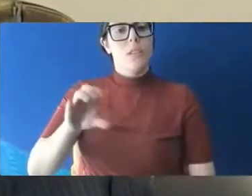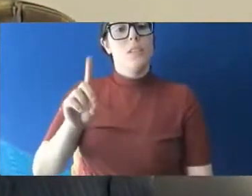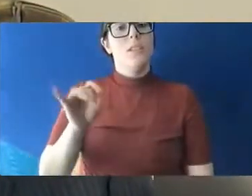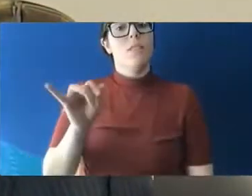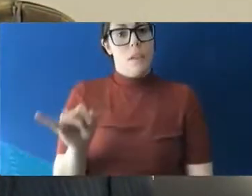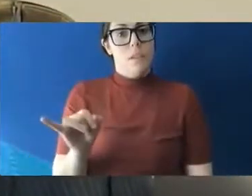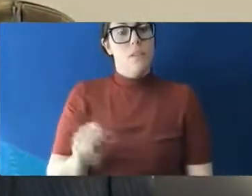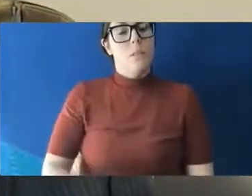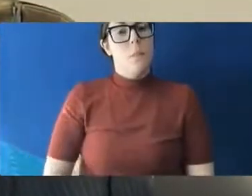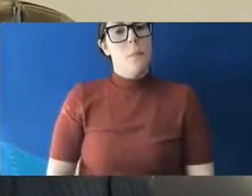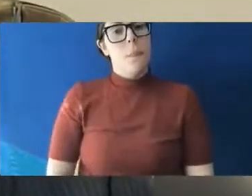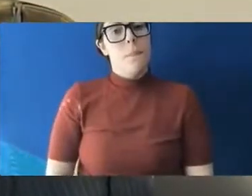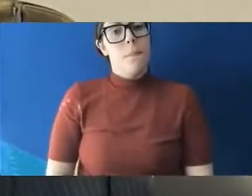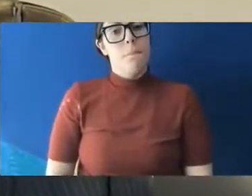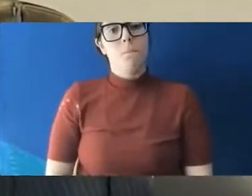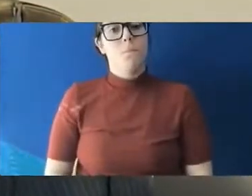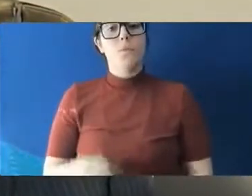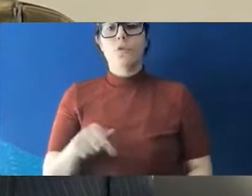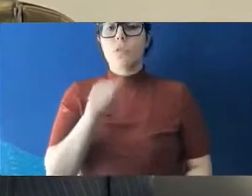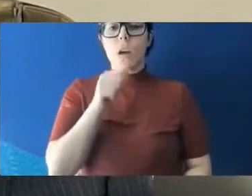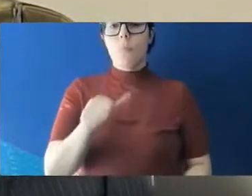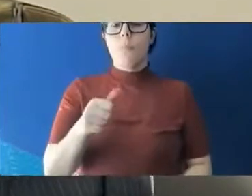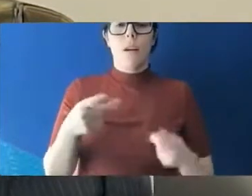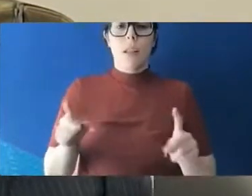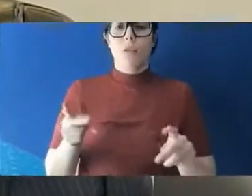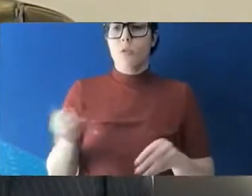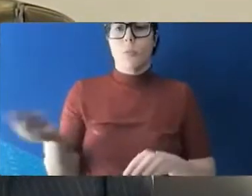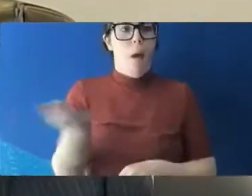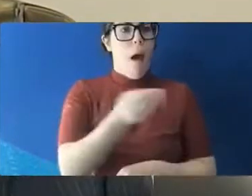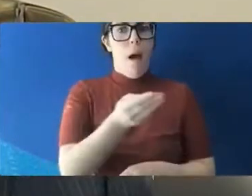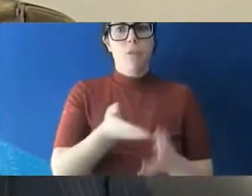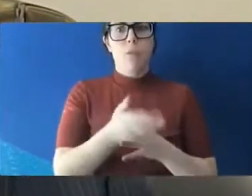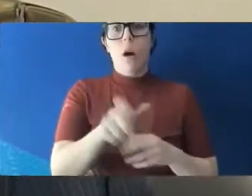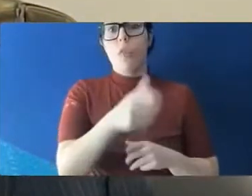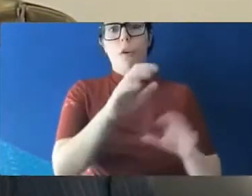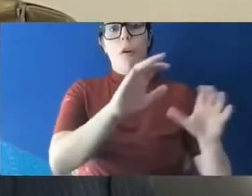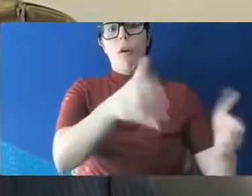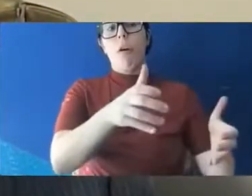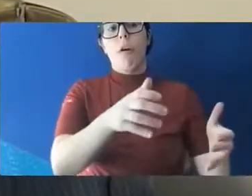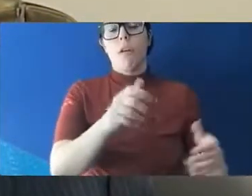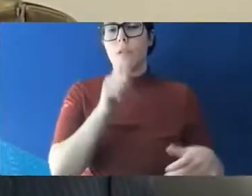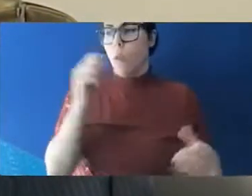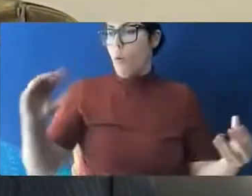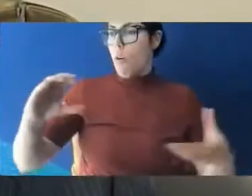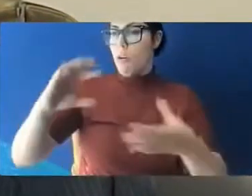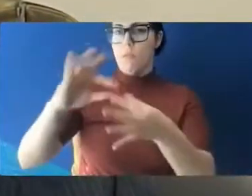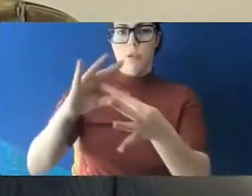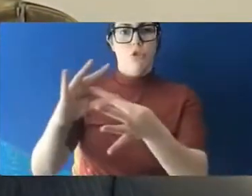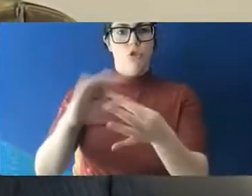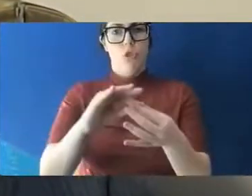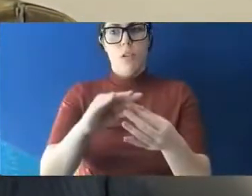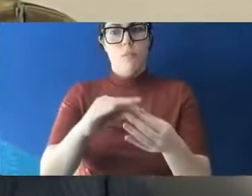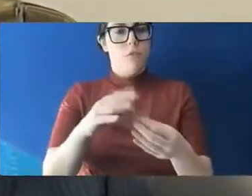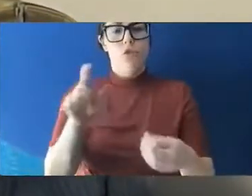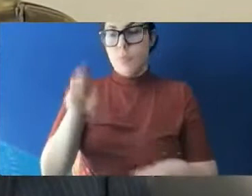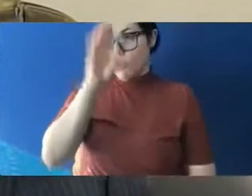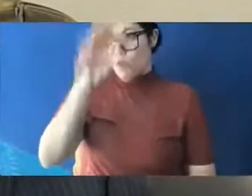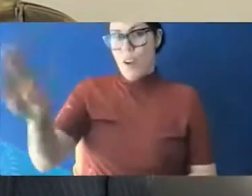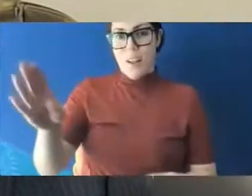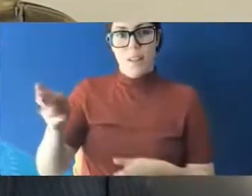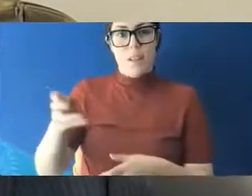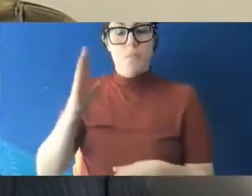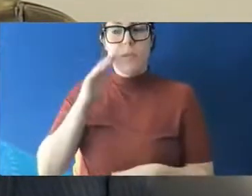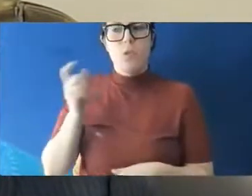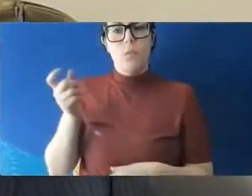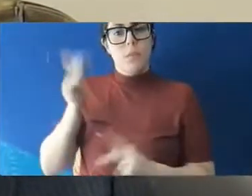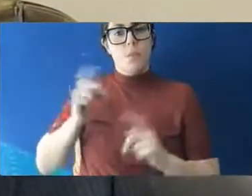Country and not be allowed to pass through other entities that do not have a history of working in Indian Country or an understanding of the unique